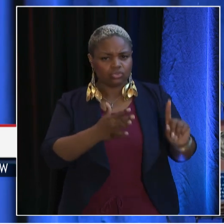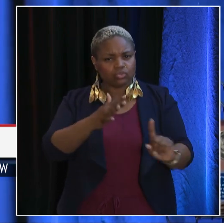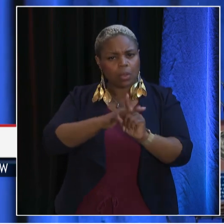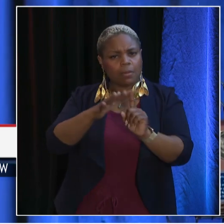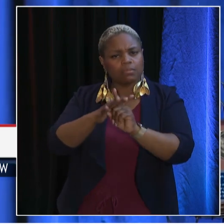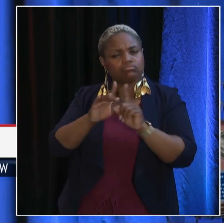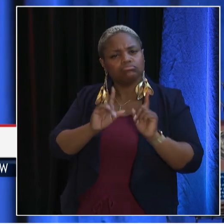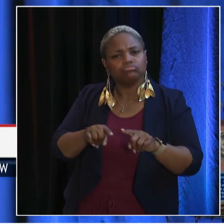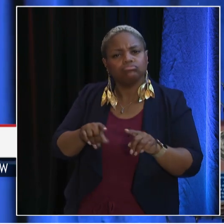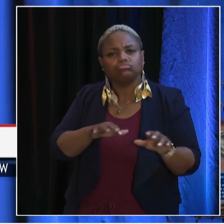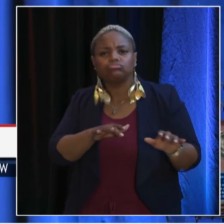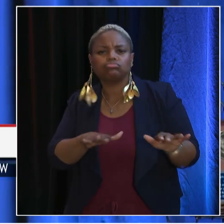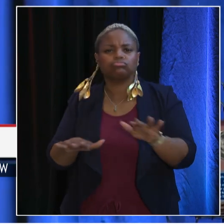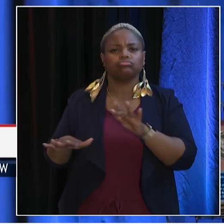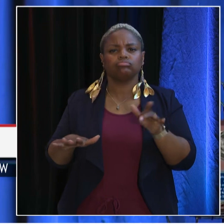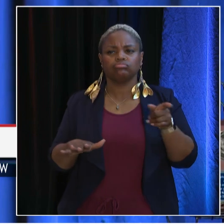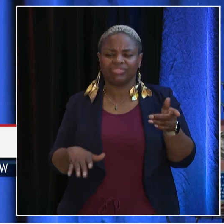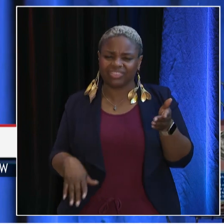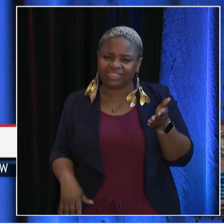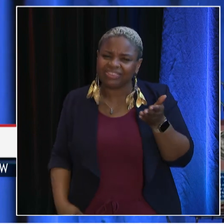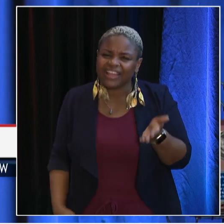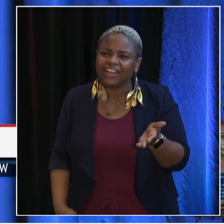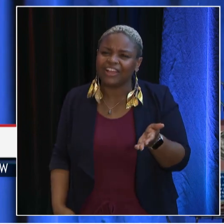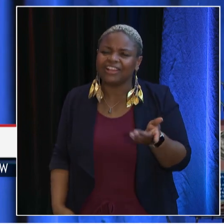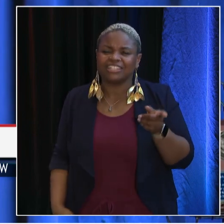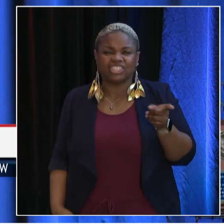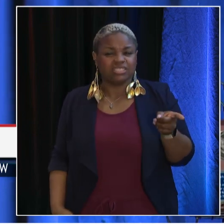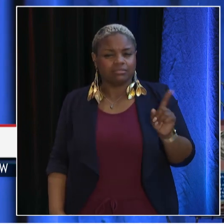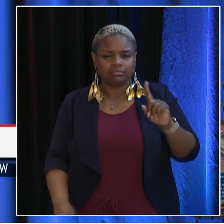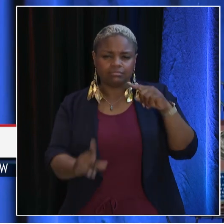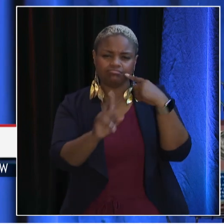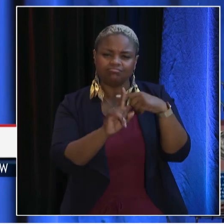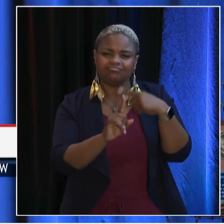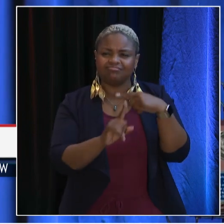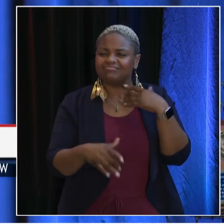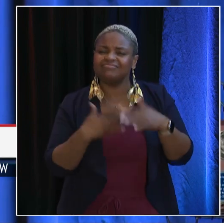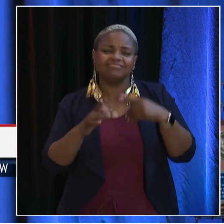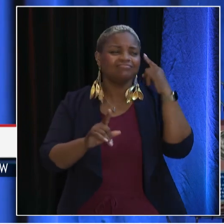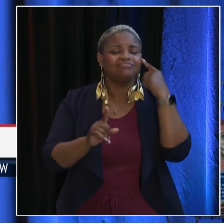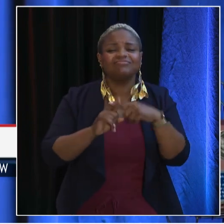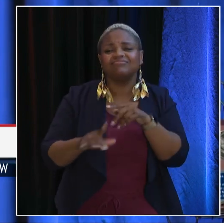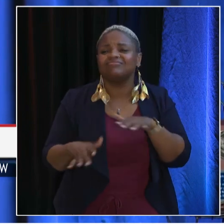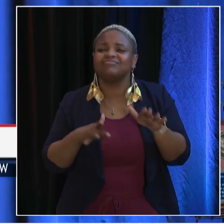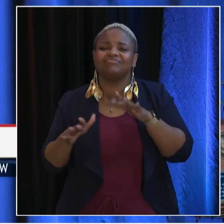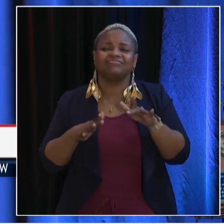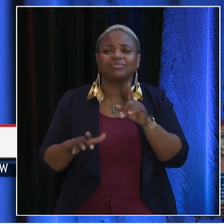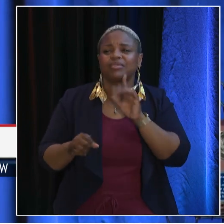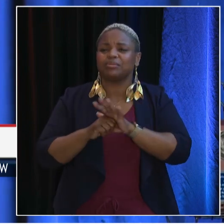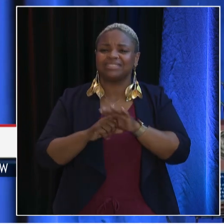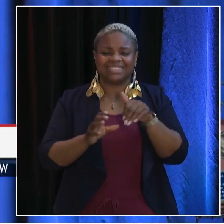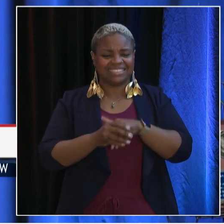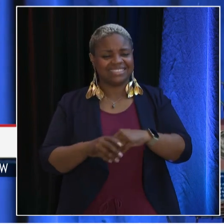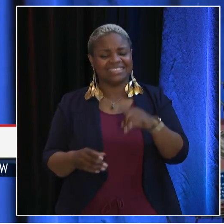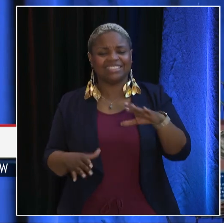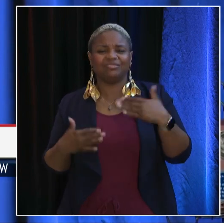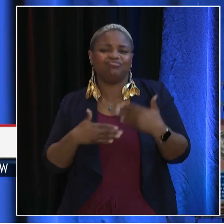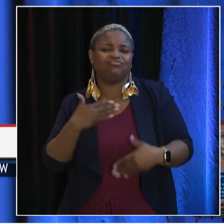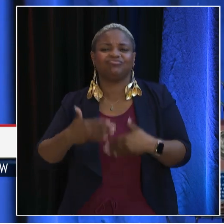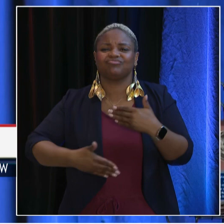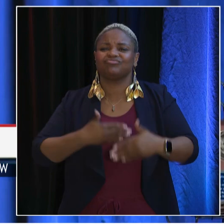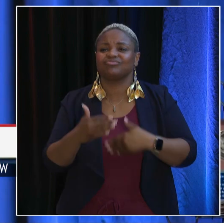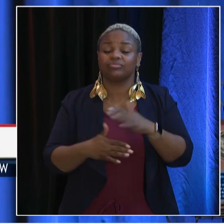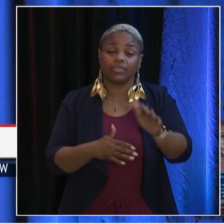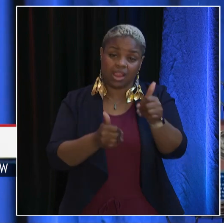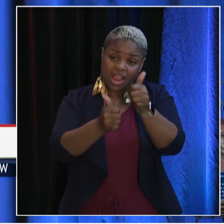there, she's present, she's positive, and she's committed to our city. She's there at every event